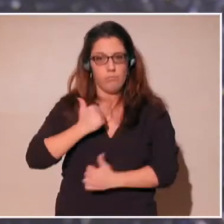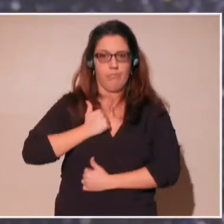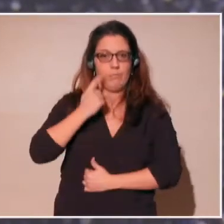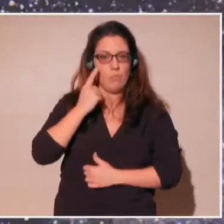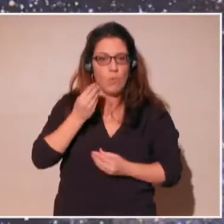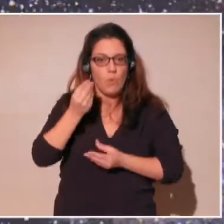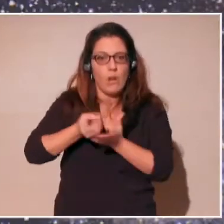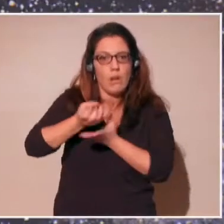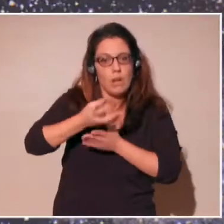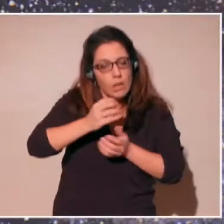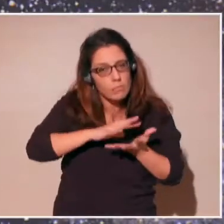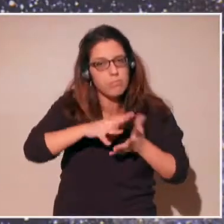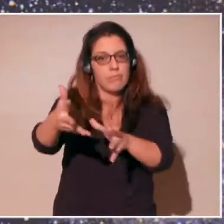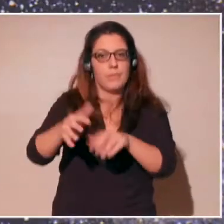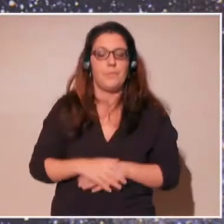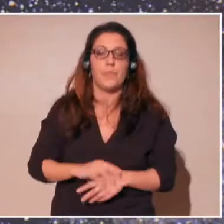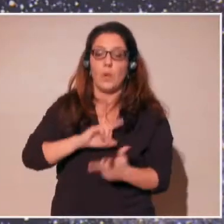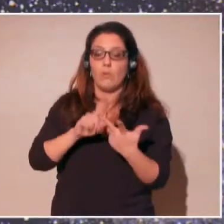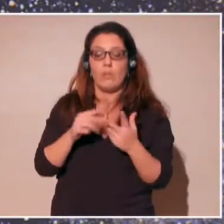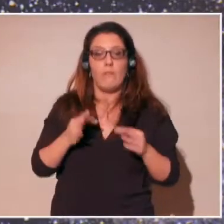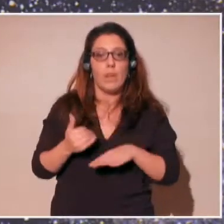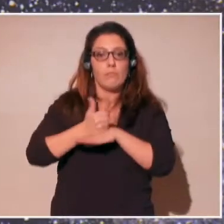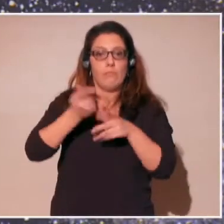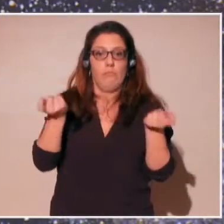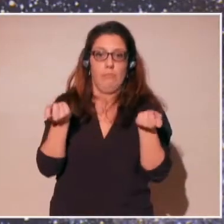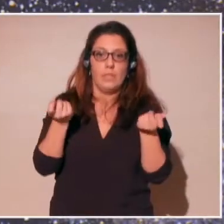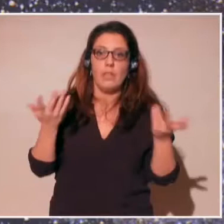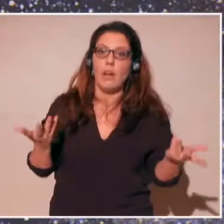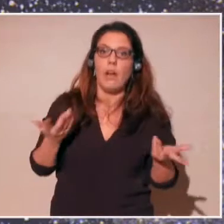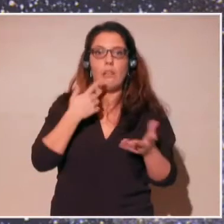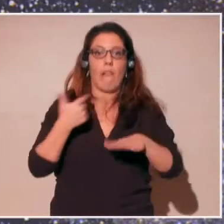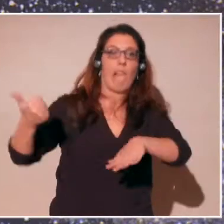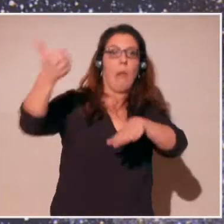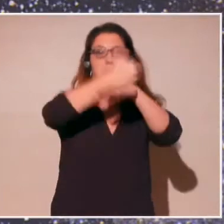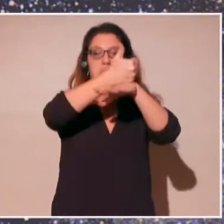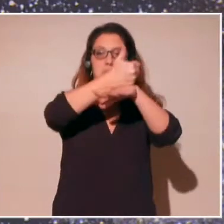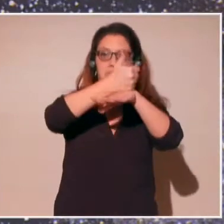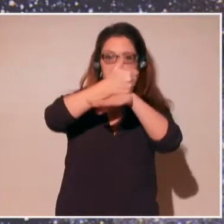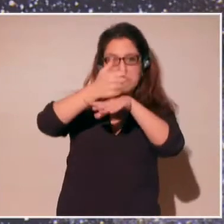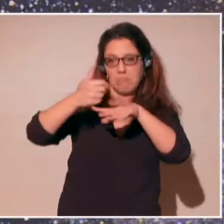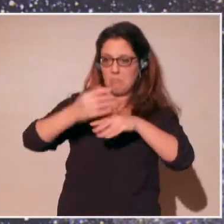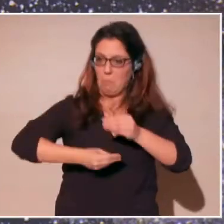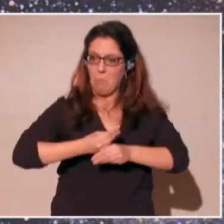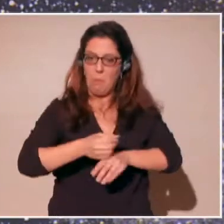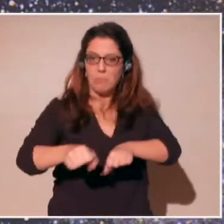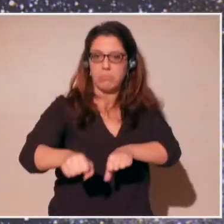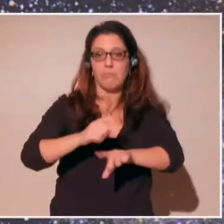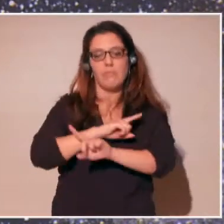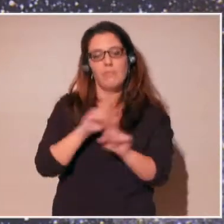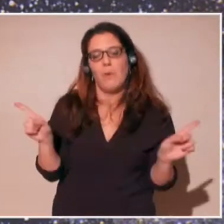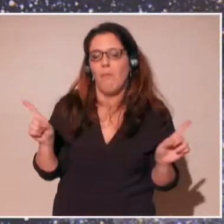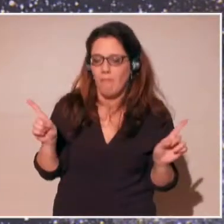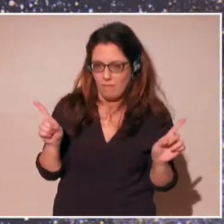role in order to facilitate communication between the different stakeholders. And finally, sovereignty. That doesn't mean dominating the world, because